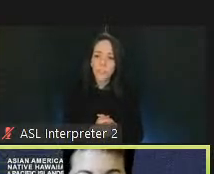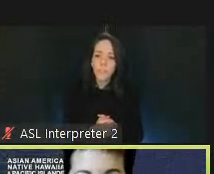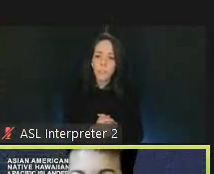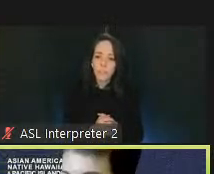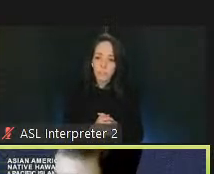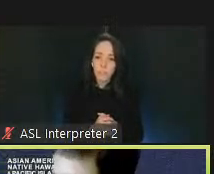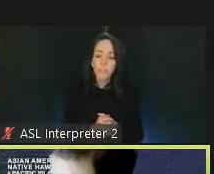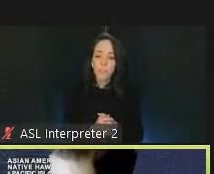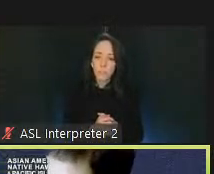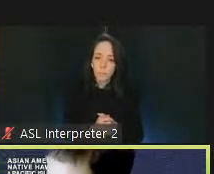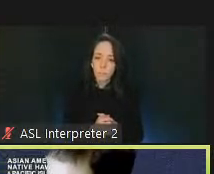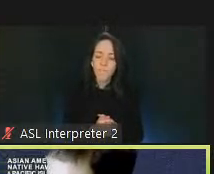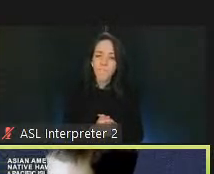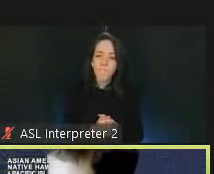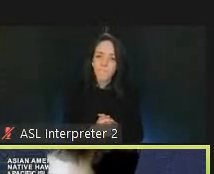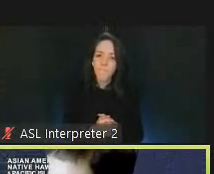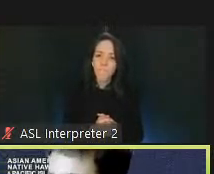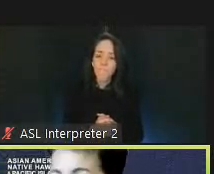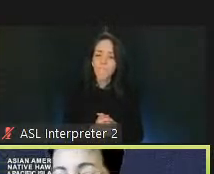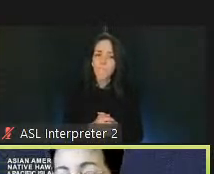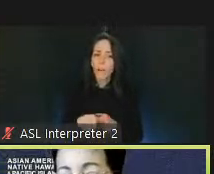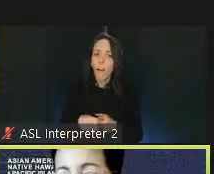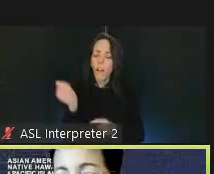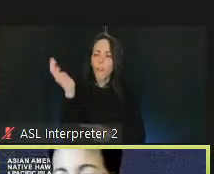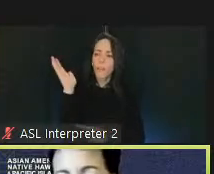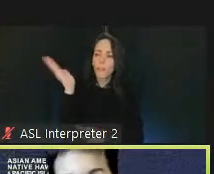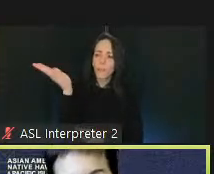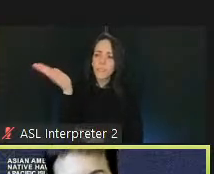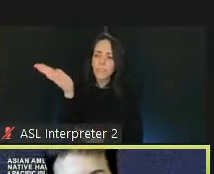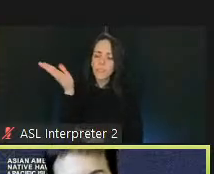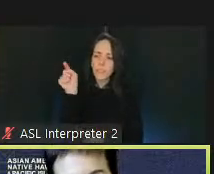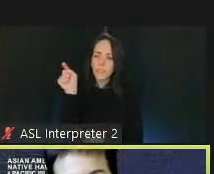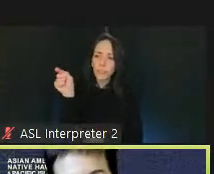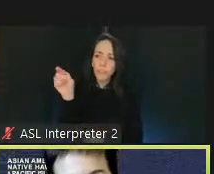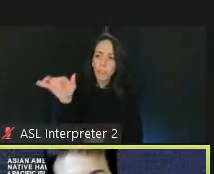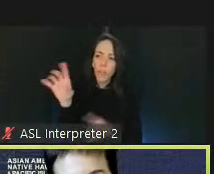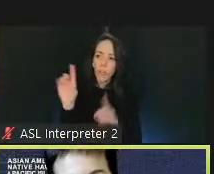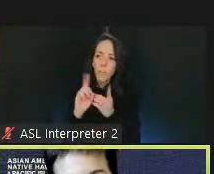that we've had from that department,